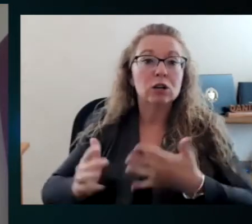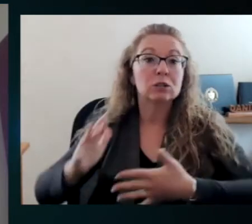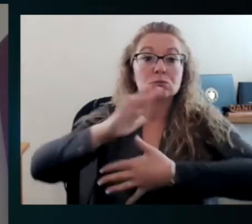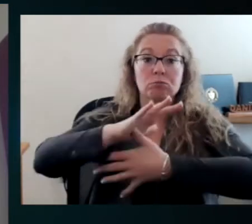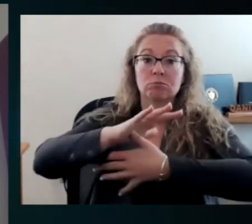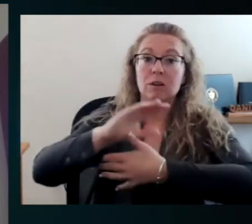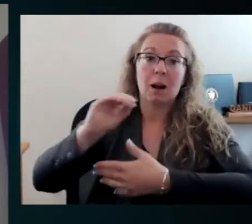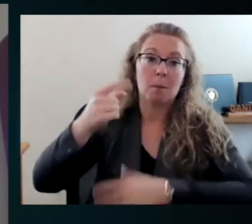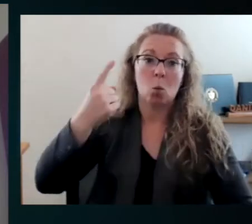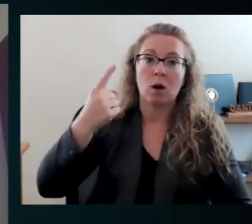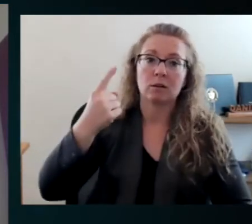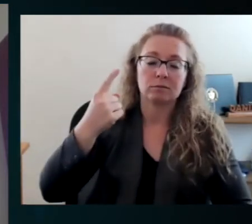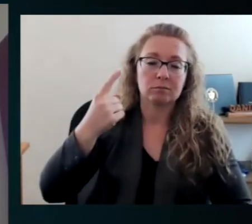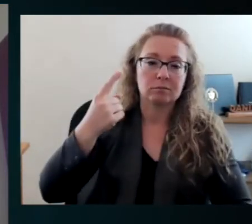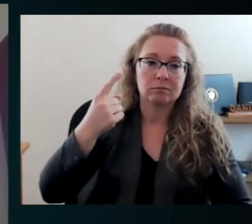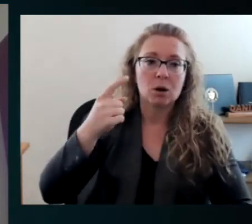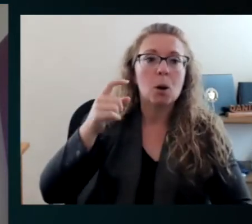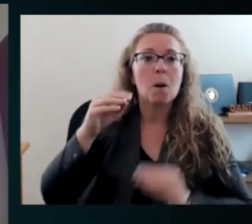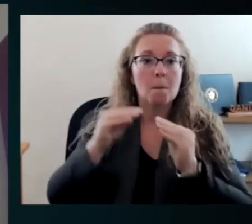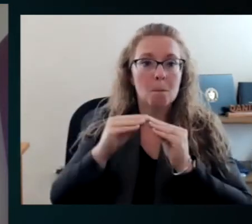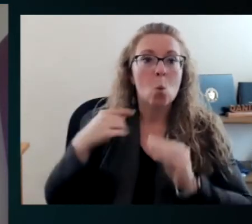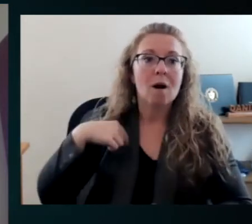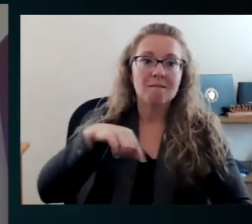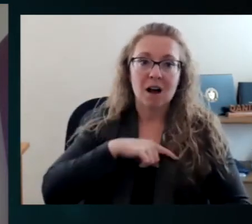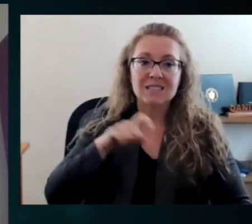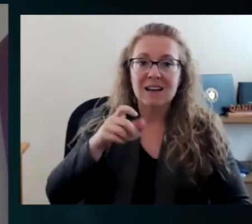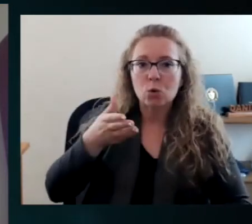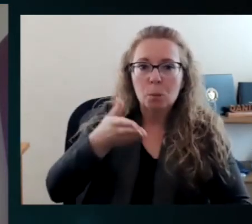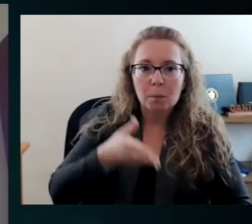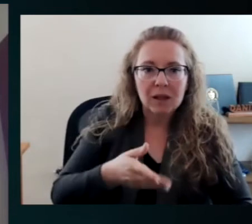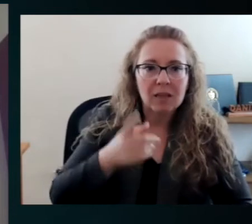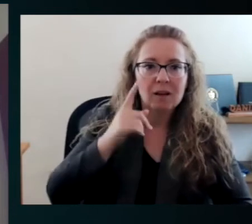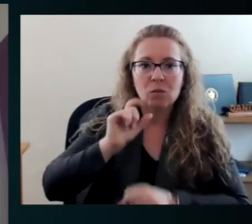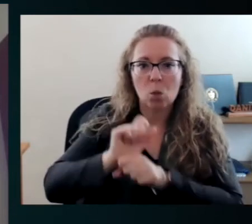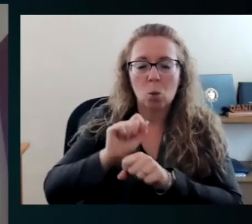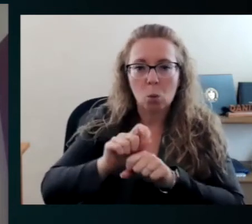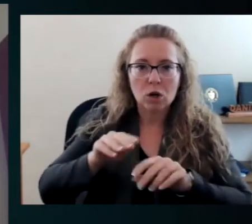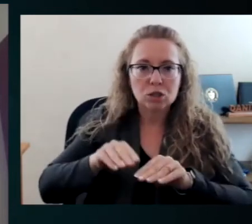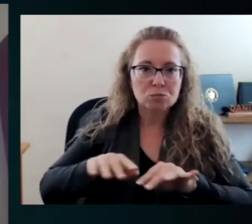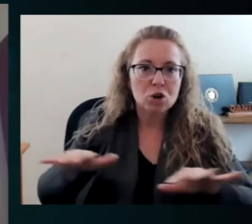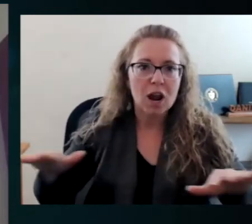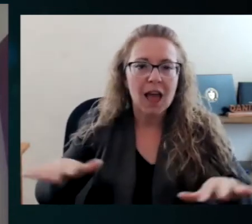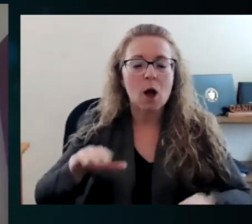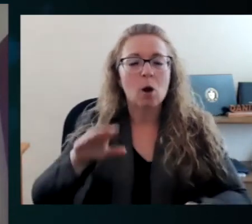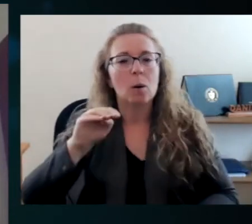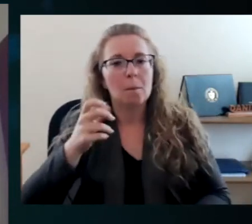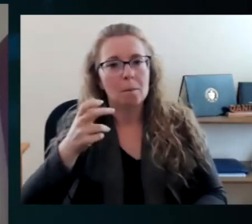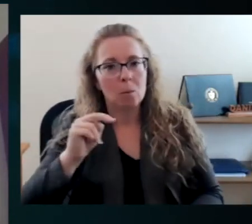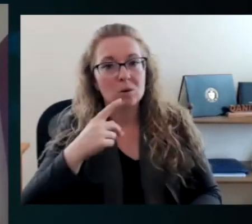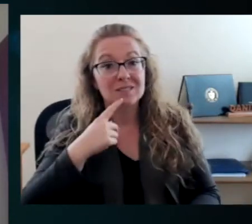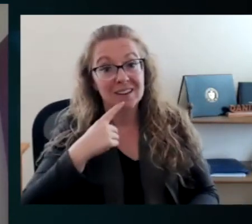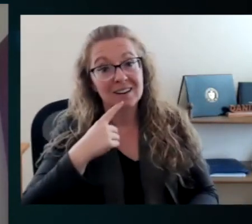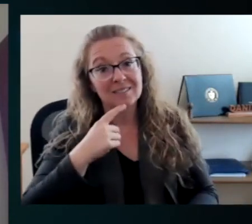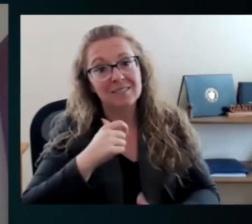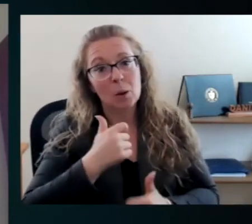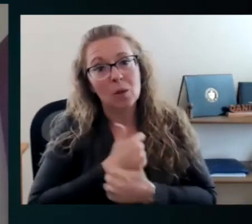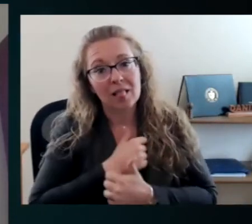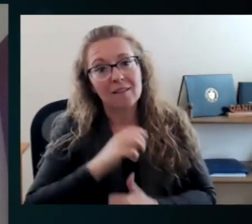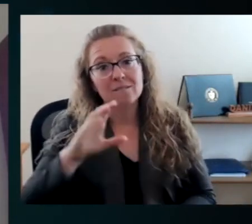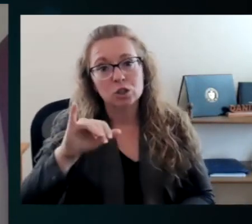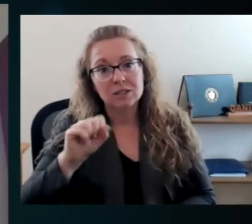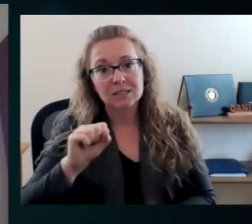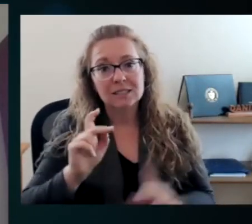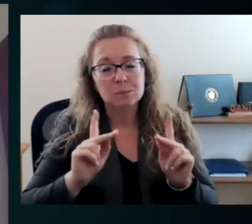be more of us to spread out the work. Morgan has added, I would love for cis people to be involved in improving